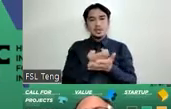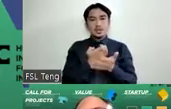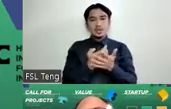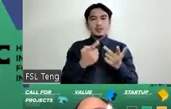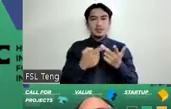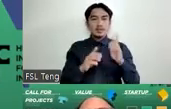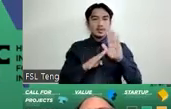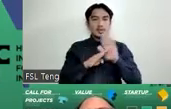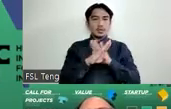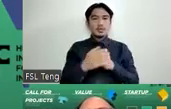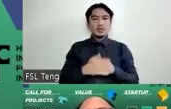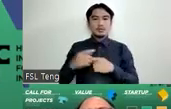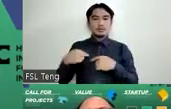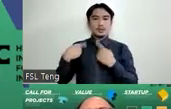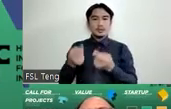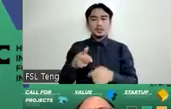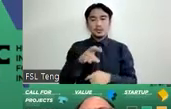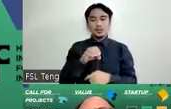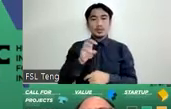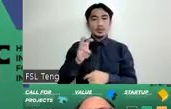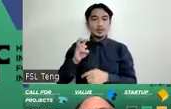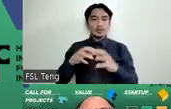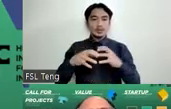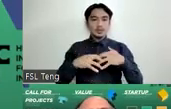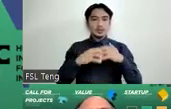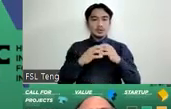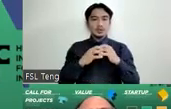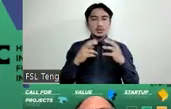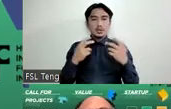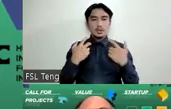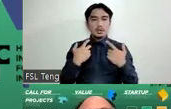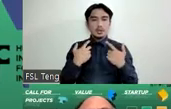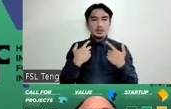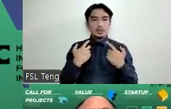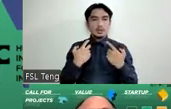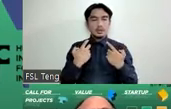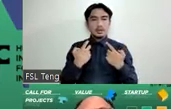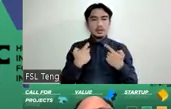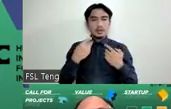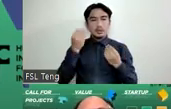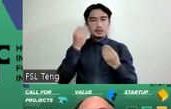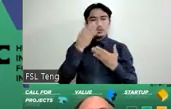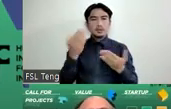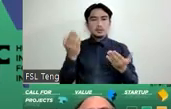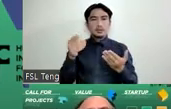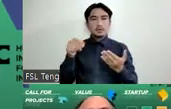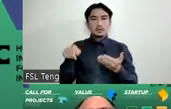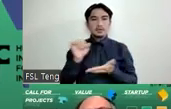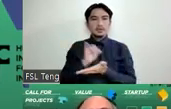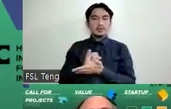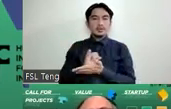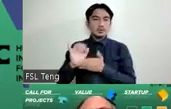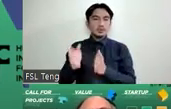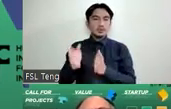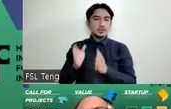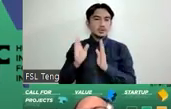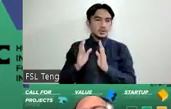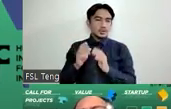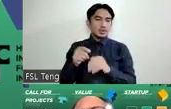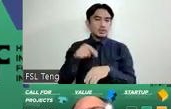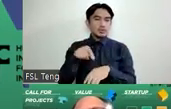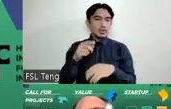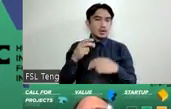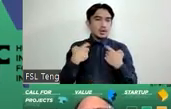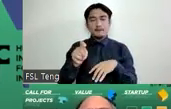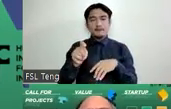in 2016 and hosted, as I mentioned, in the Peter D. Garrucho Innovations Institute. If you're somewhere